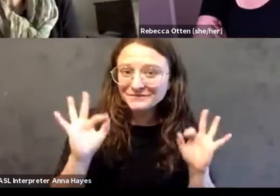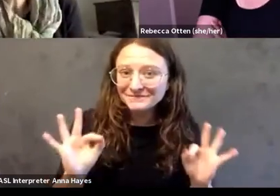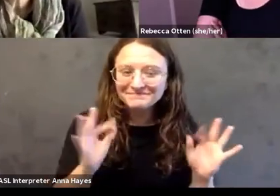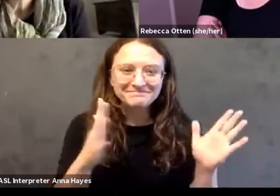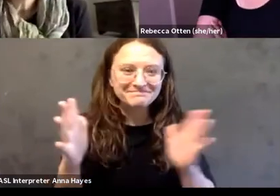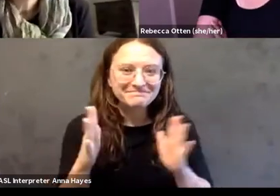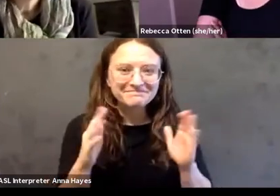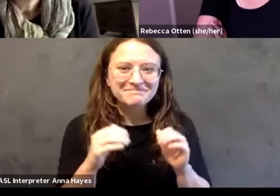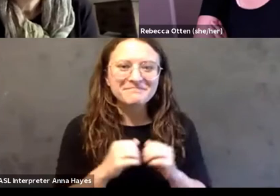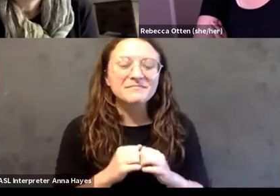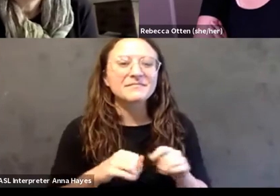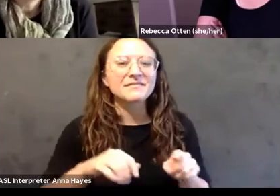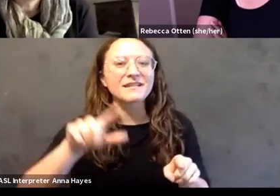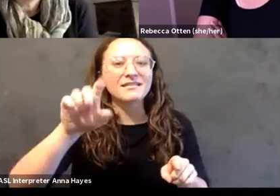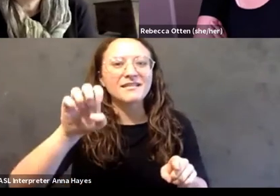Edson, thank you.